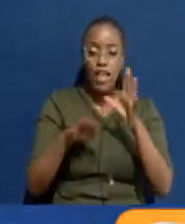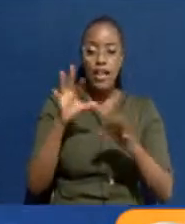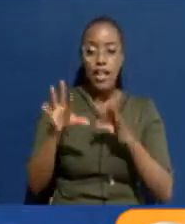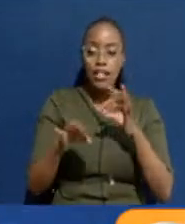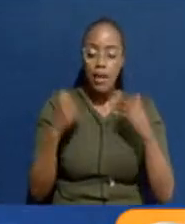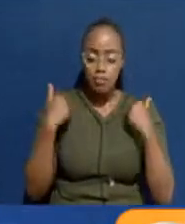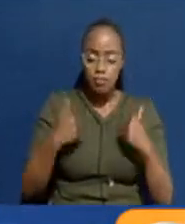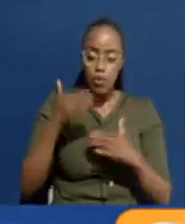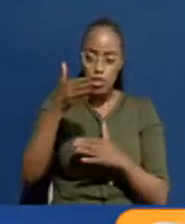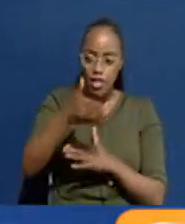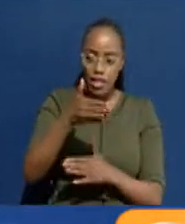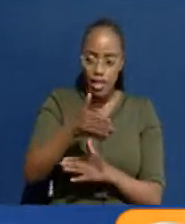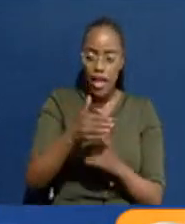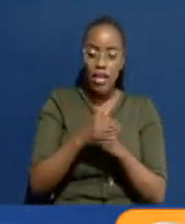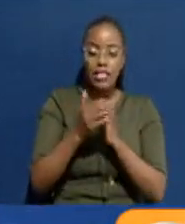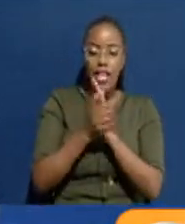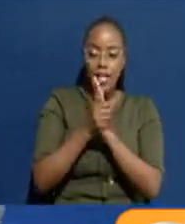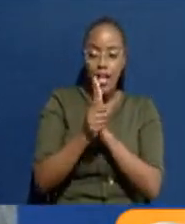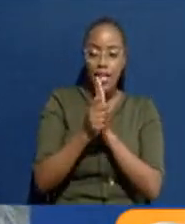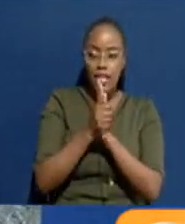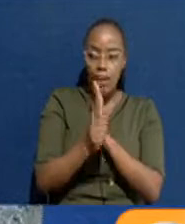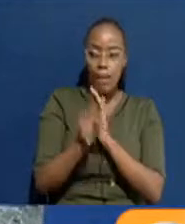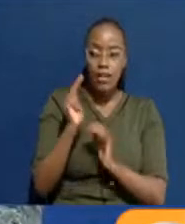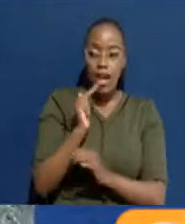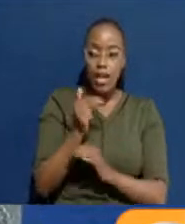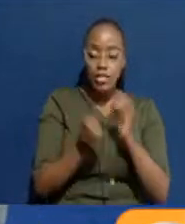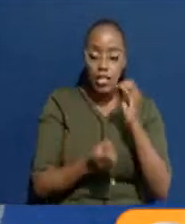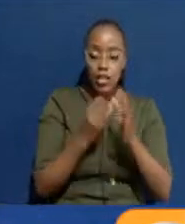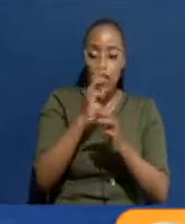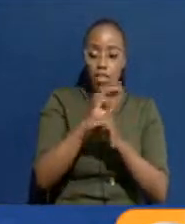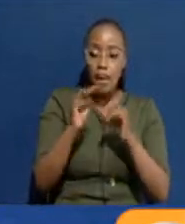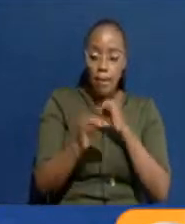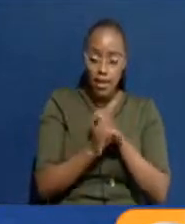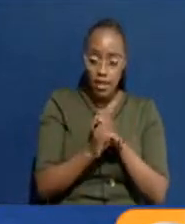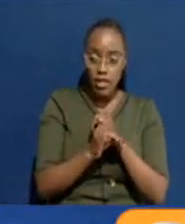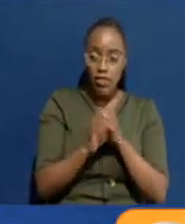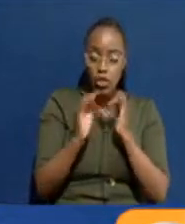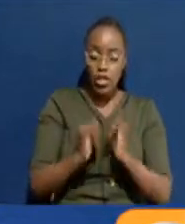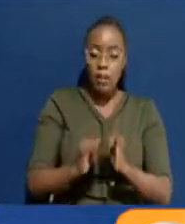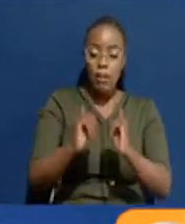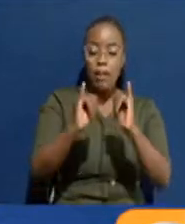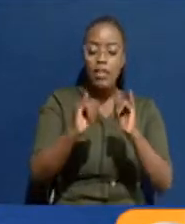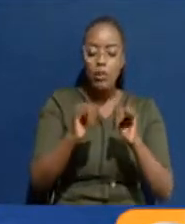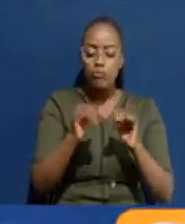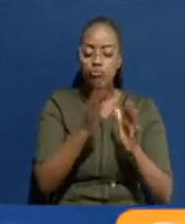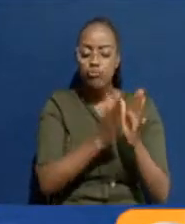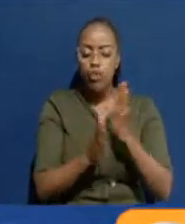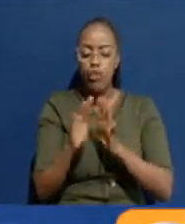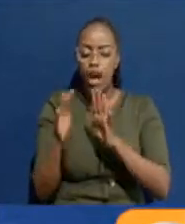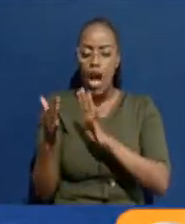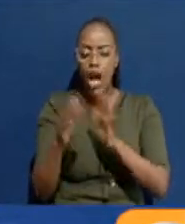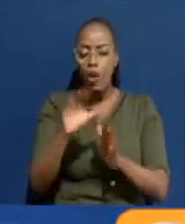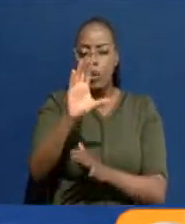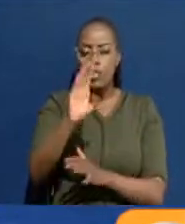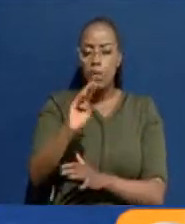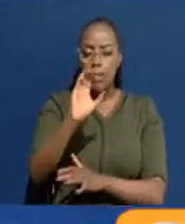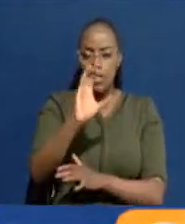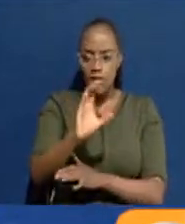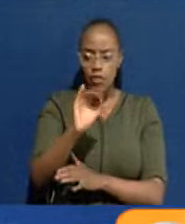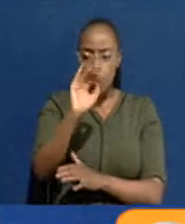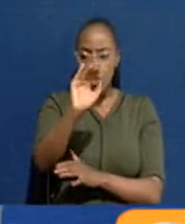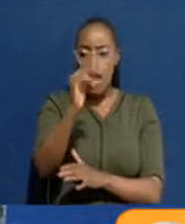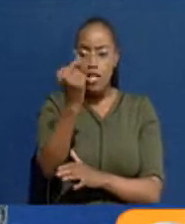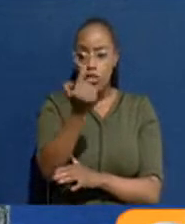was around as the local expert. And we established the mathematics of implementing CBC. All we have asked is simple.